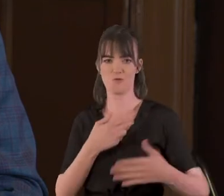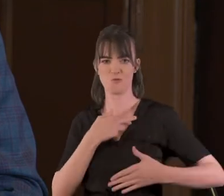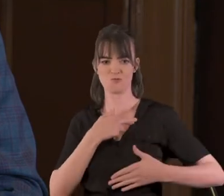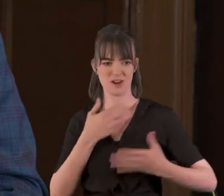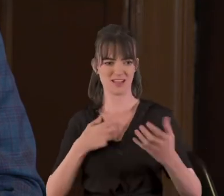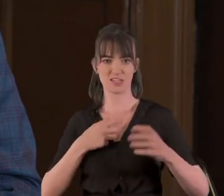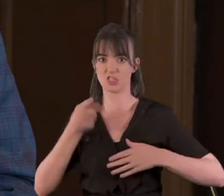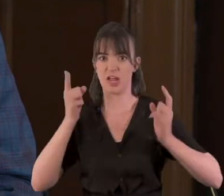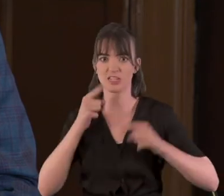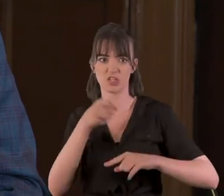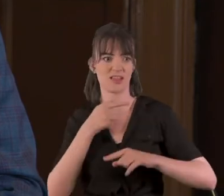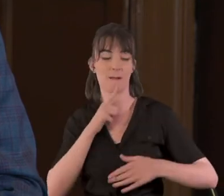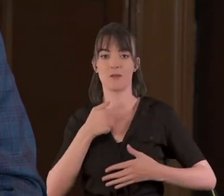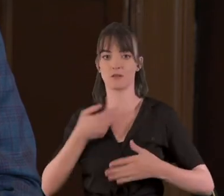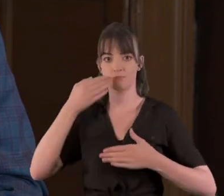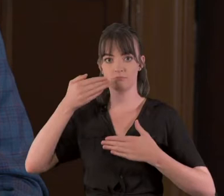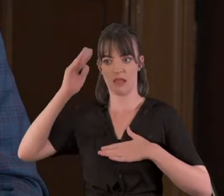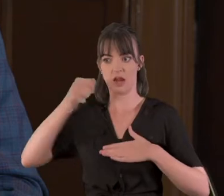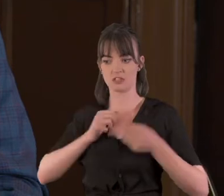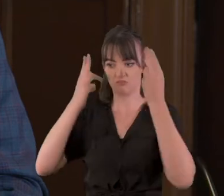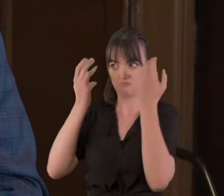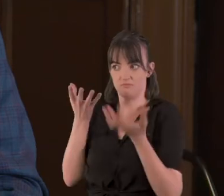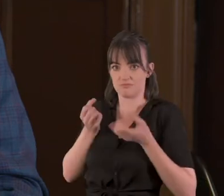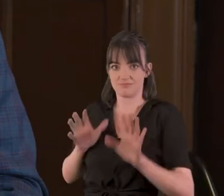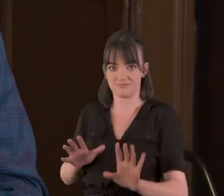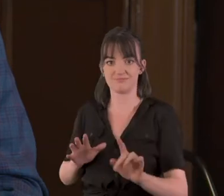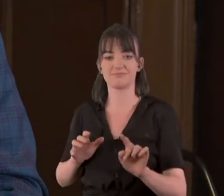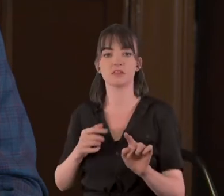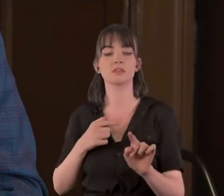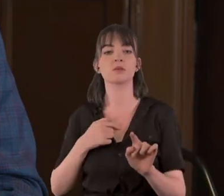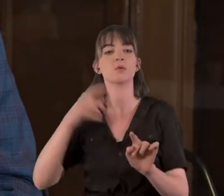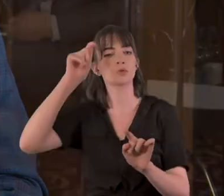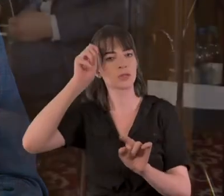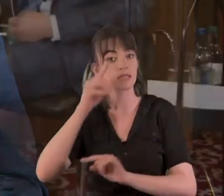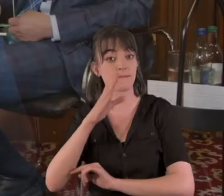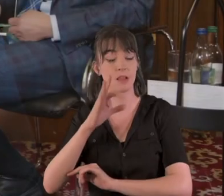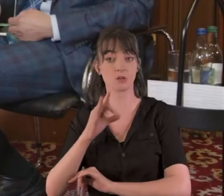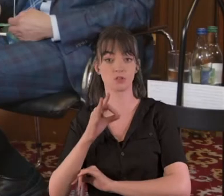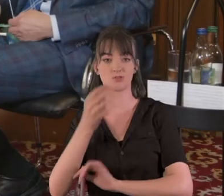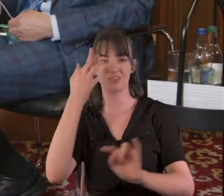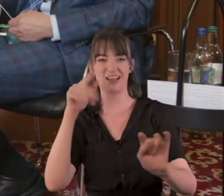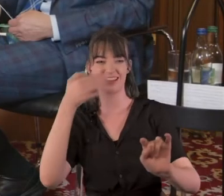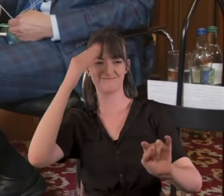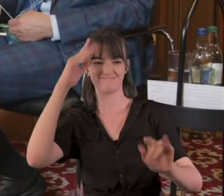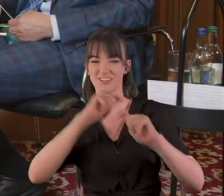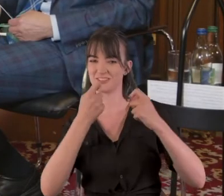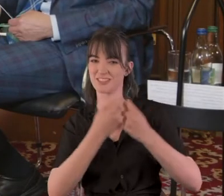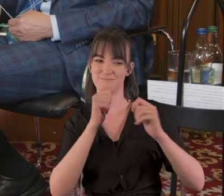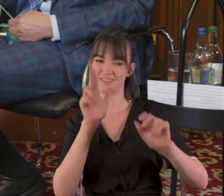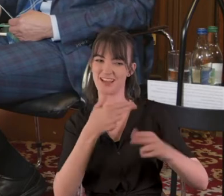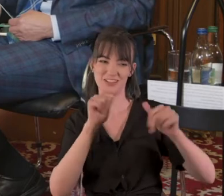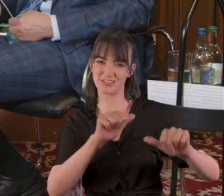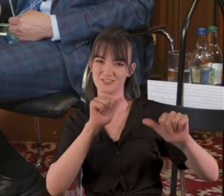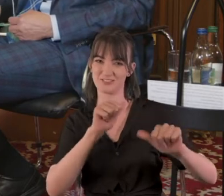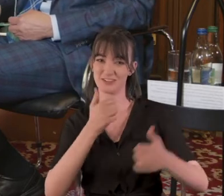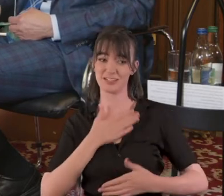Yeah, so I think you're basically saying that Lloyd George successfully called the bluff of the Irish delegation. A point